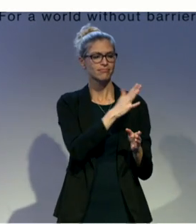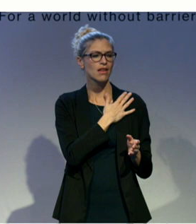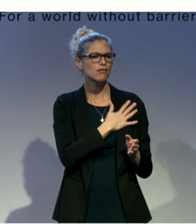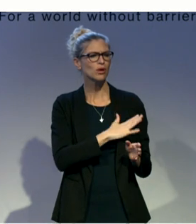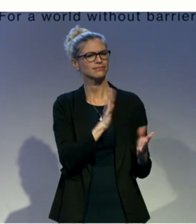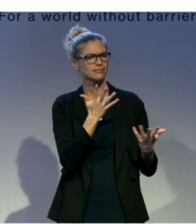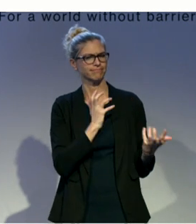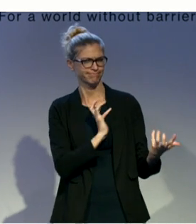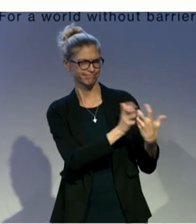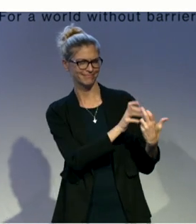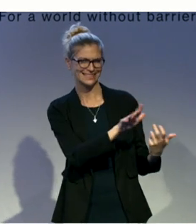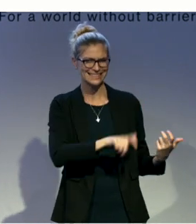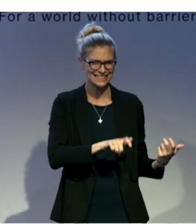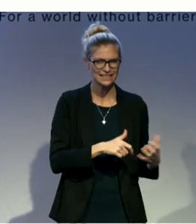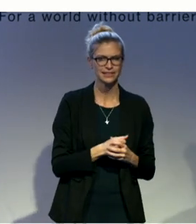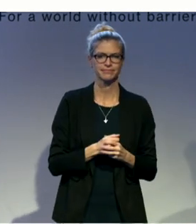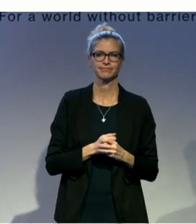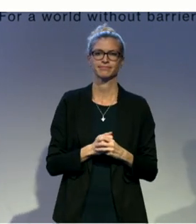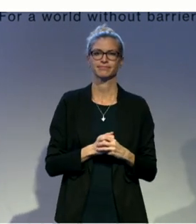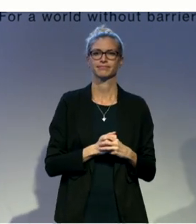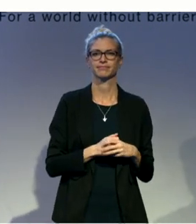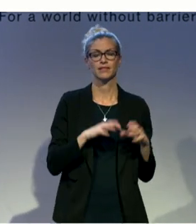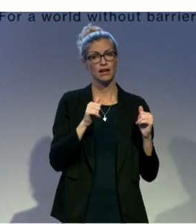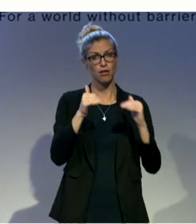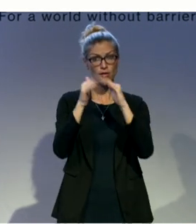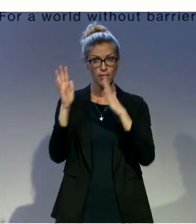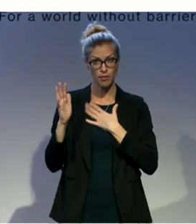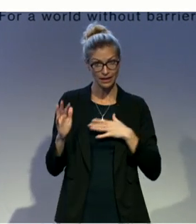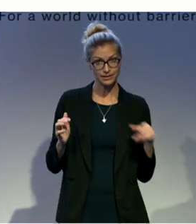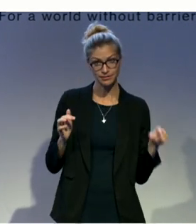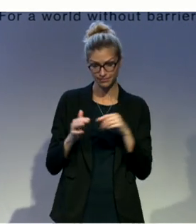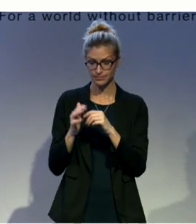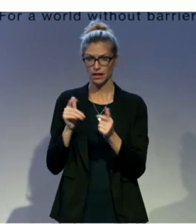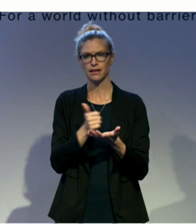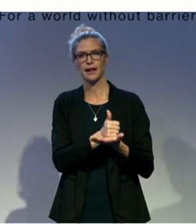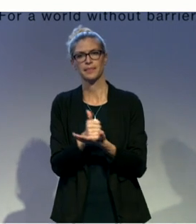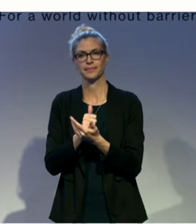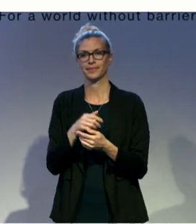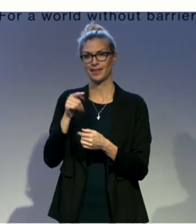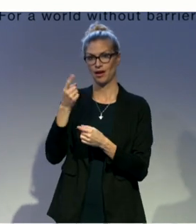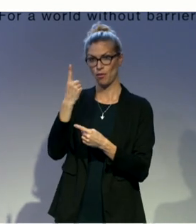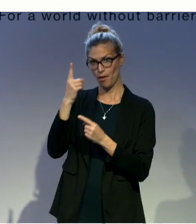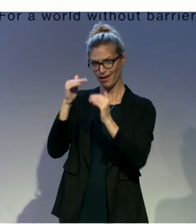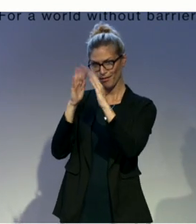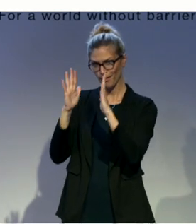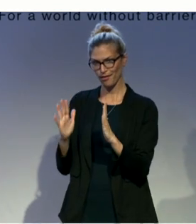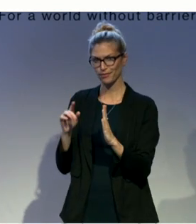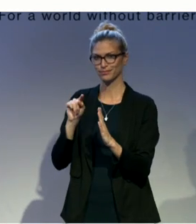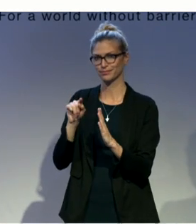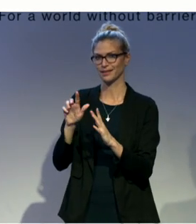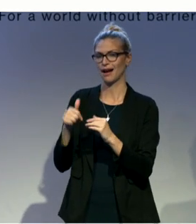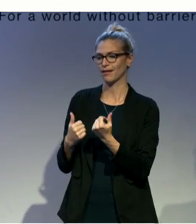for help anytime because there is an extra flat. The 15th flat is for help who belongs to the